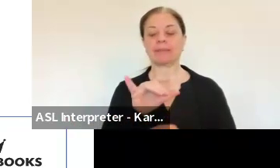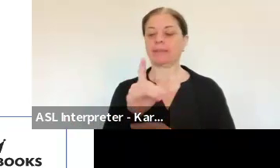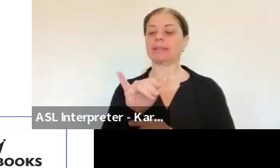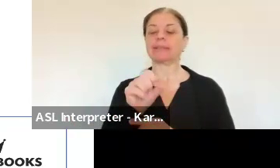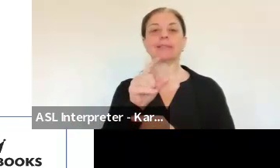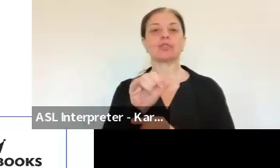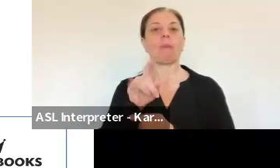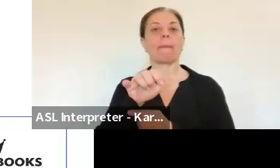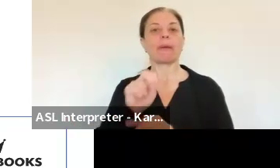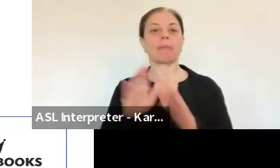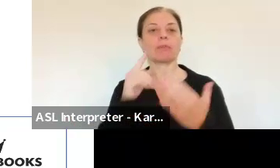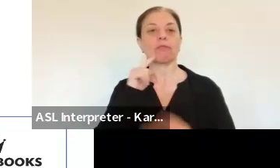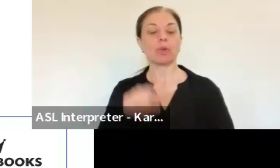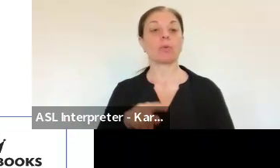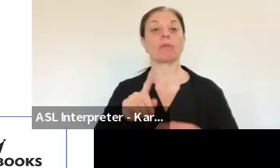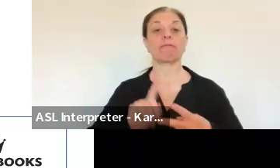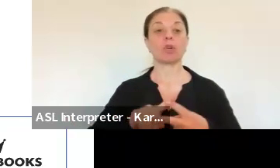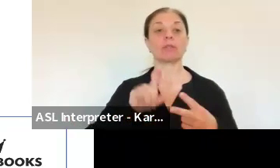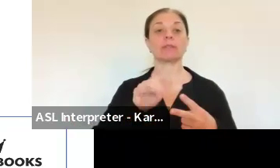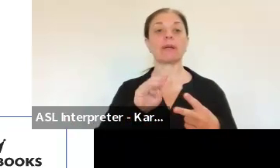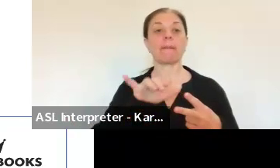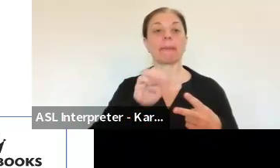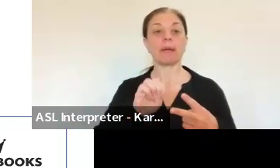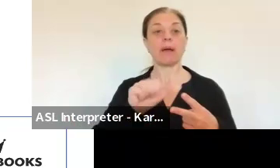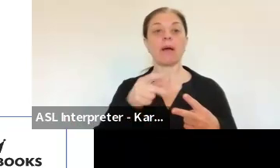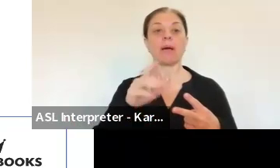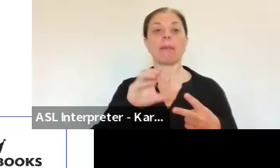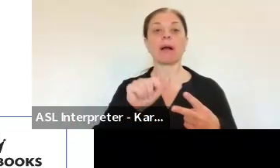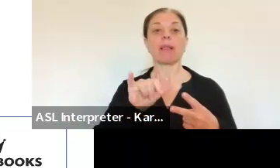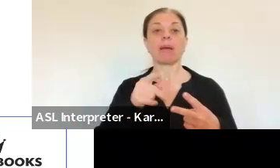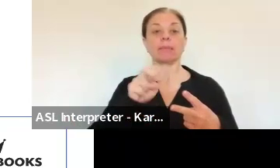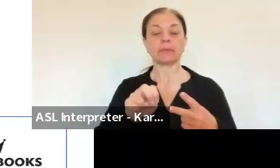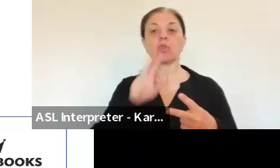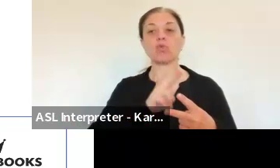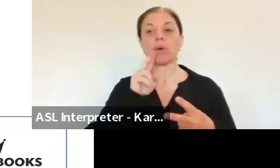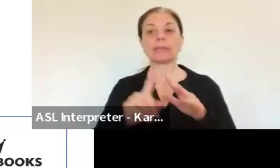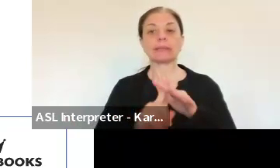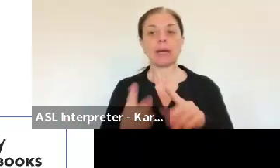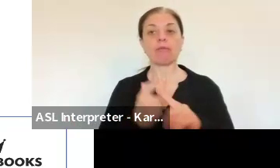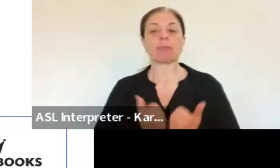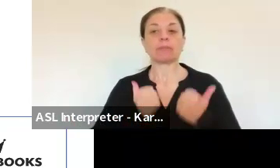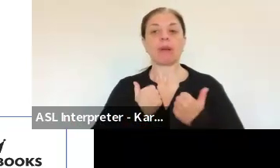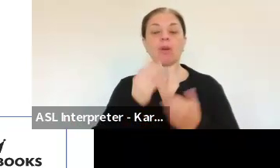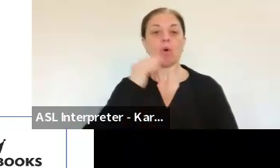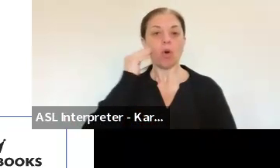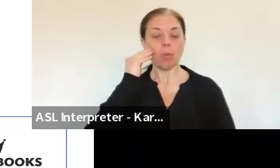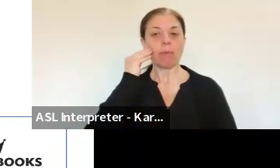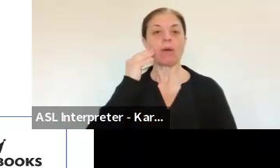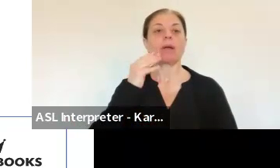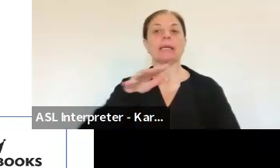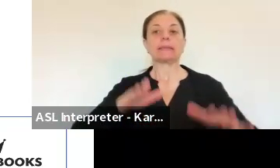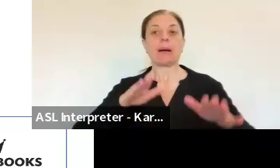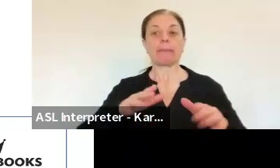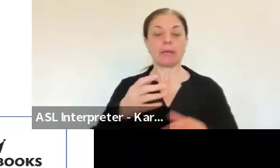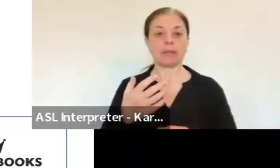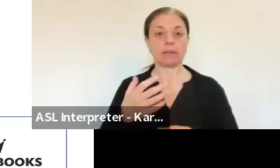Zombie Apocalypse. This thrilling book is about twins who escaped from their survivalist home in a world overrun by zombies. The